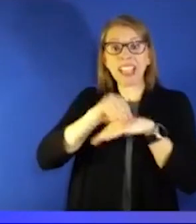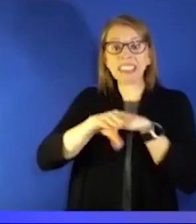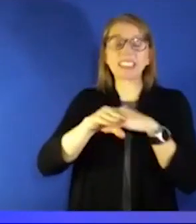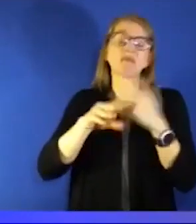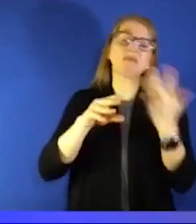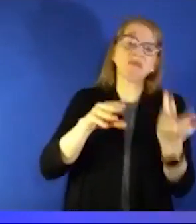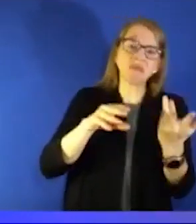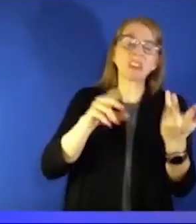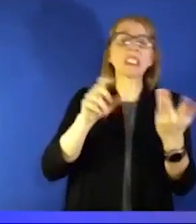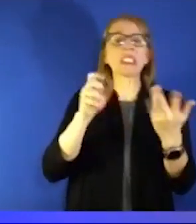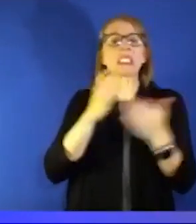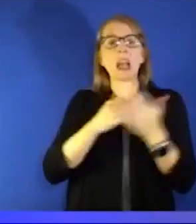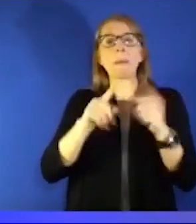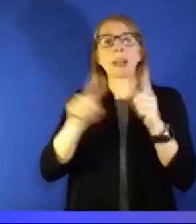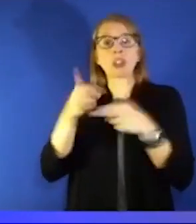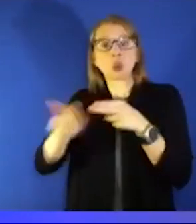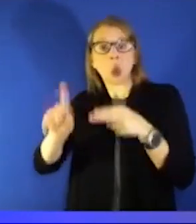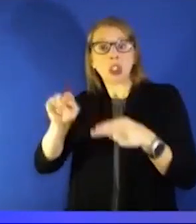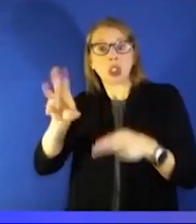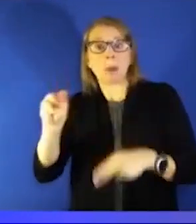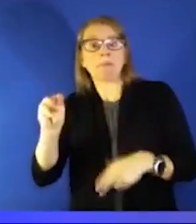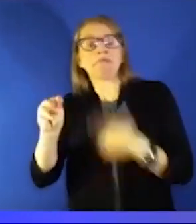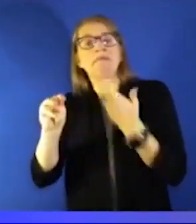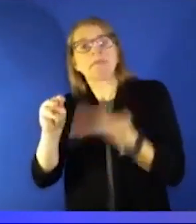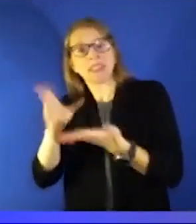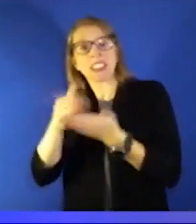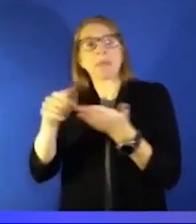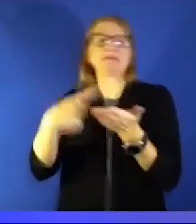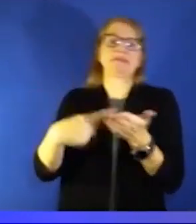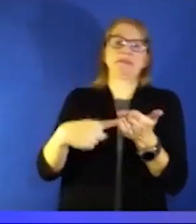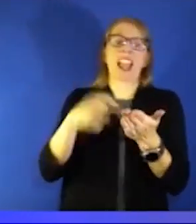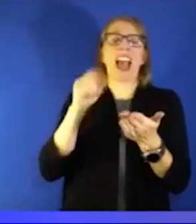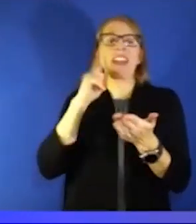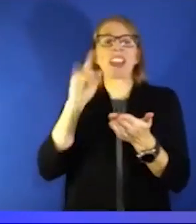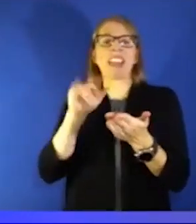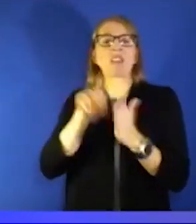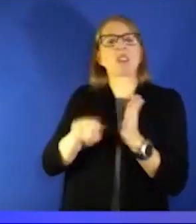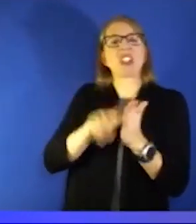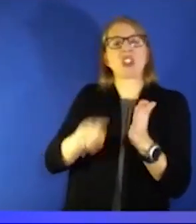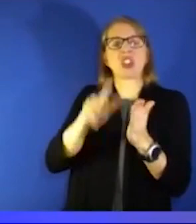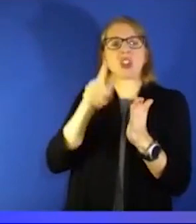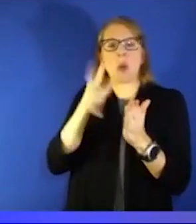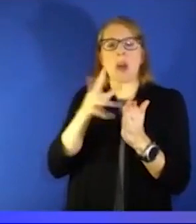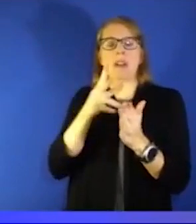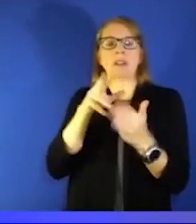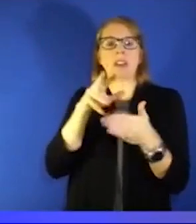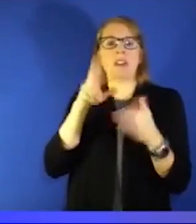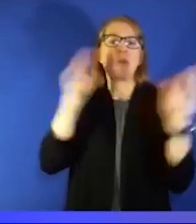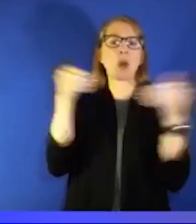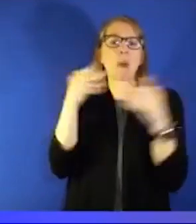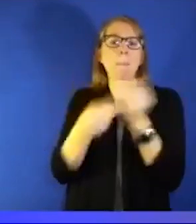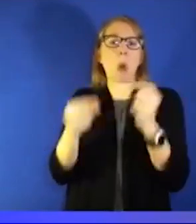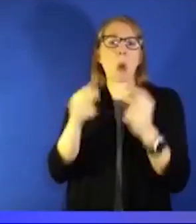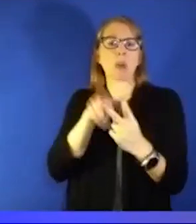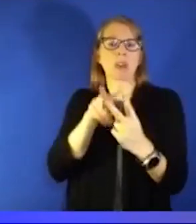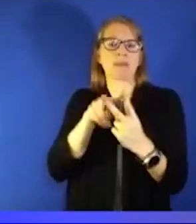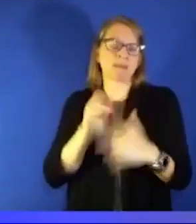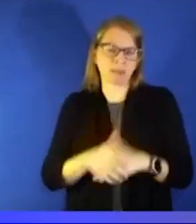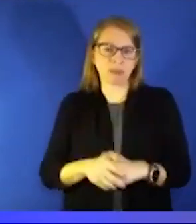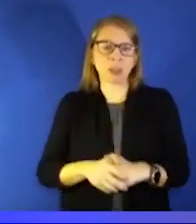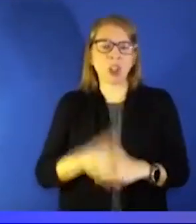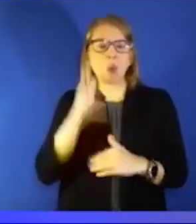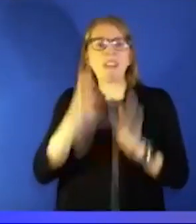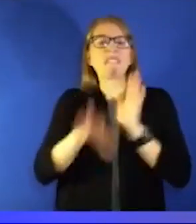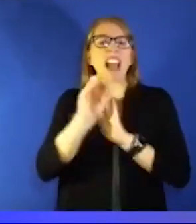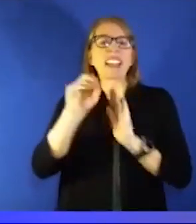of vaccination. And so that's where I think this research is going and what we will find out eventually. But yes, there